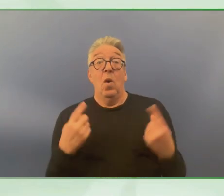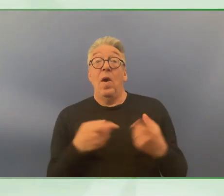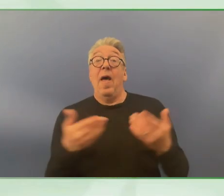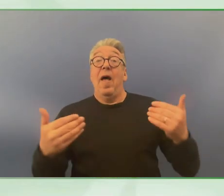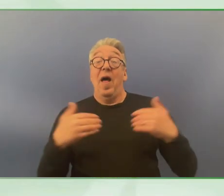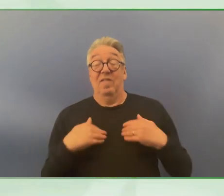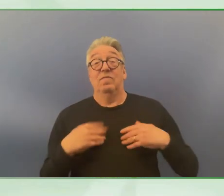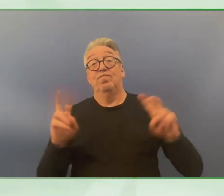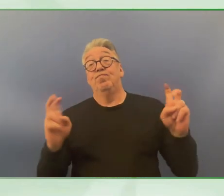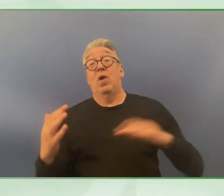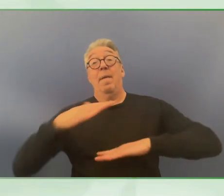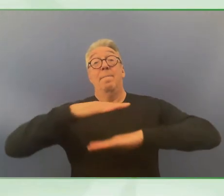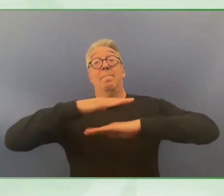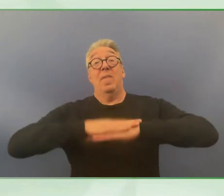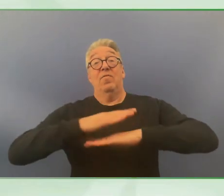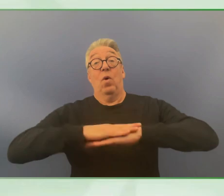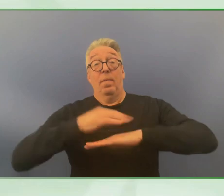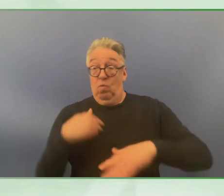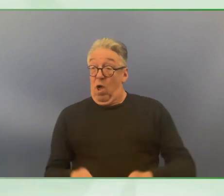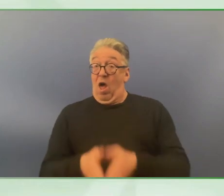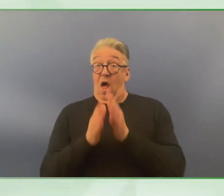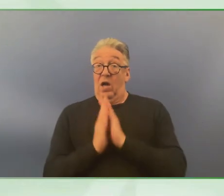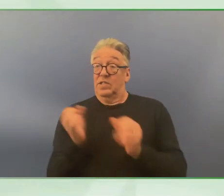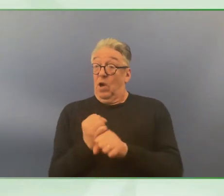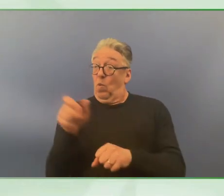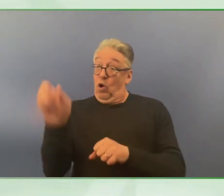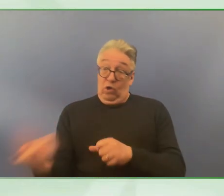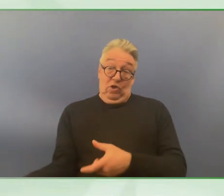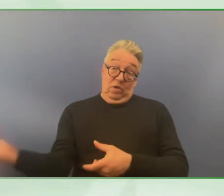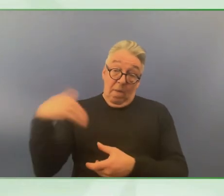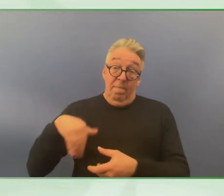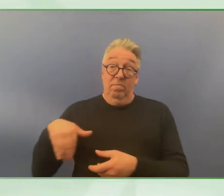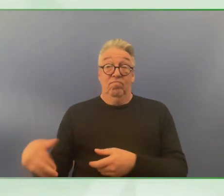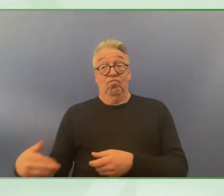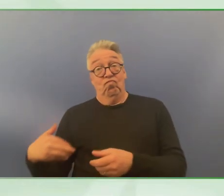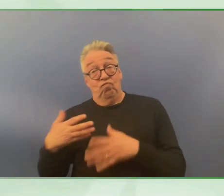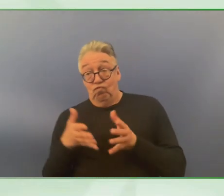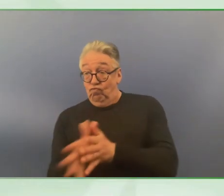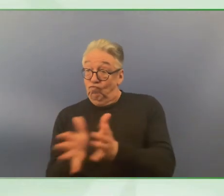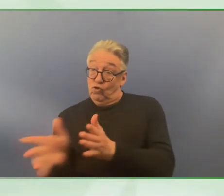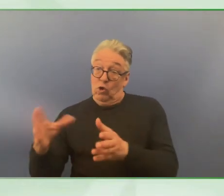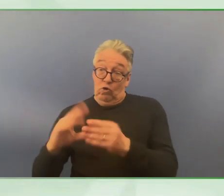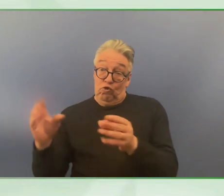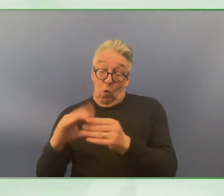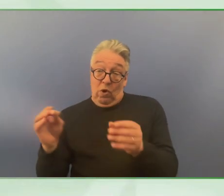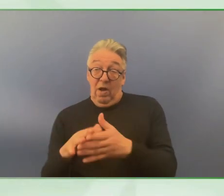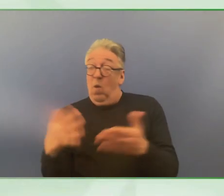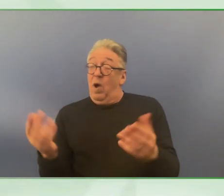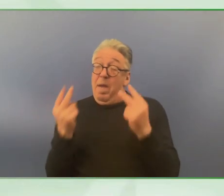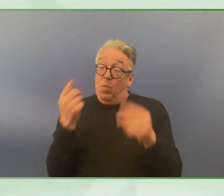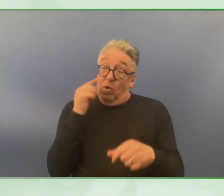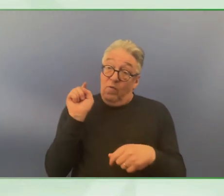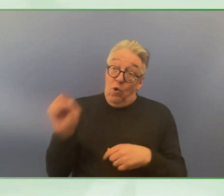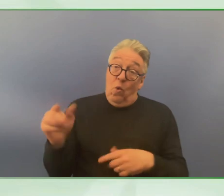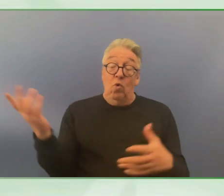our employees to come along and share their stories, what's important to them, and, you